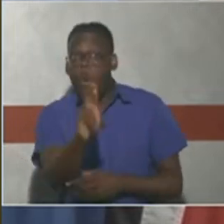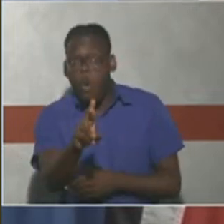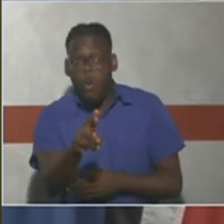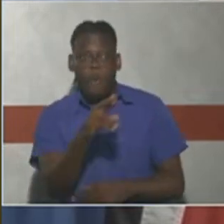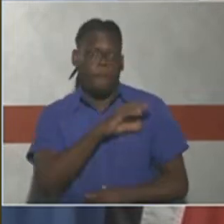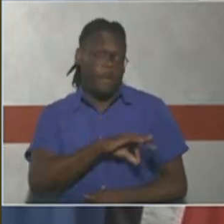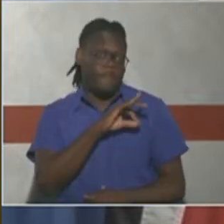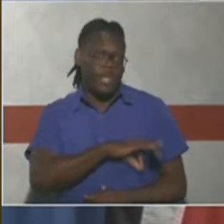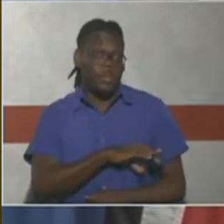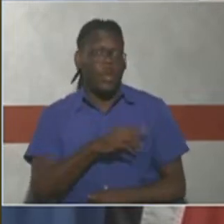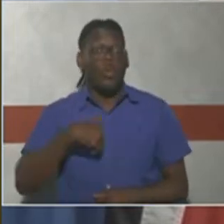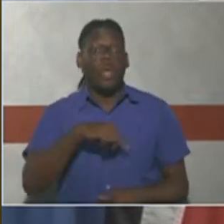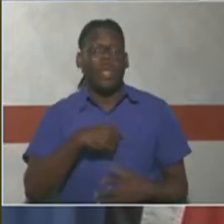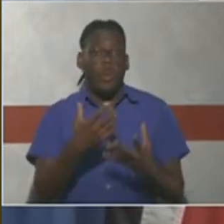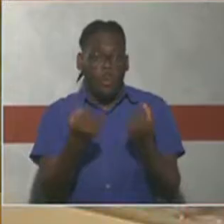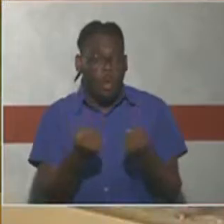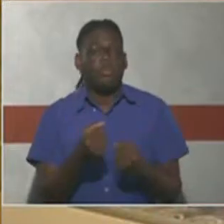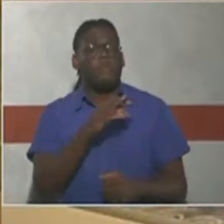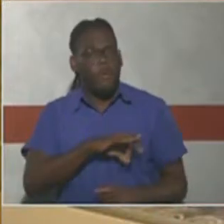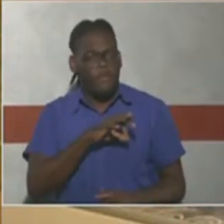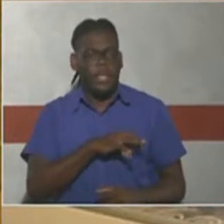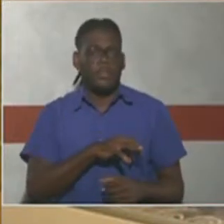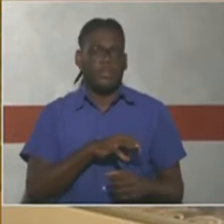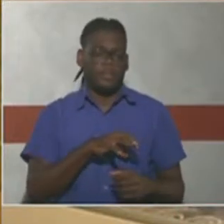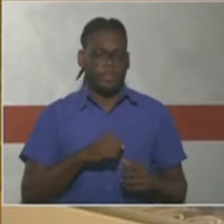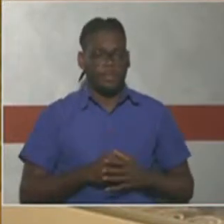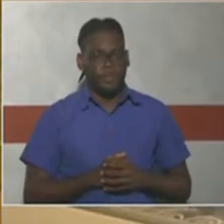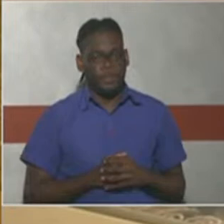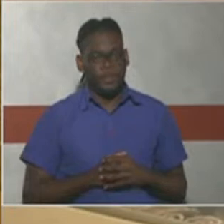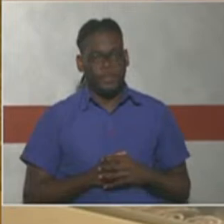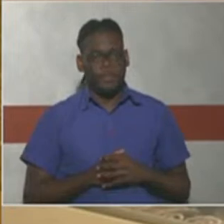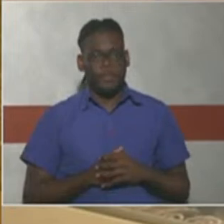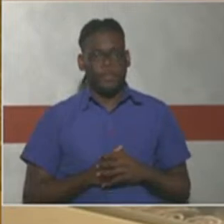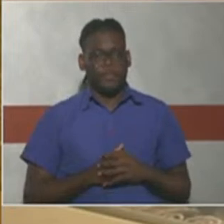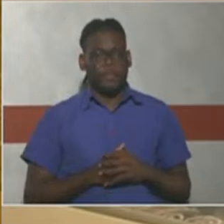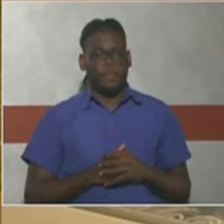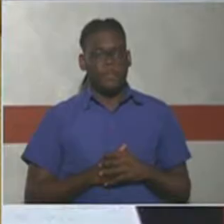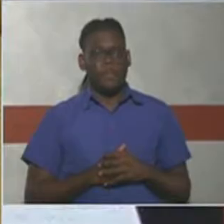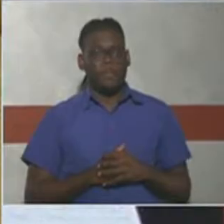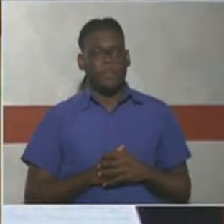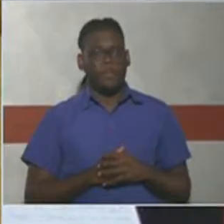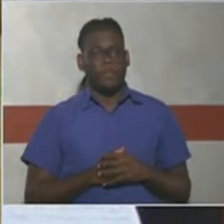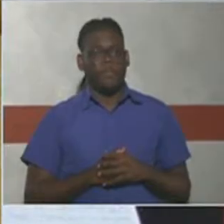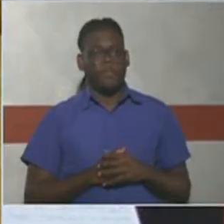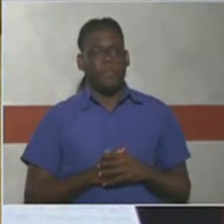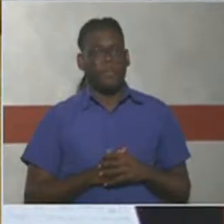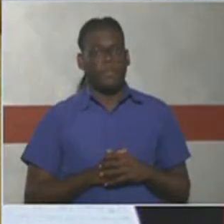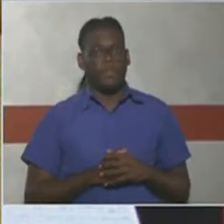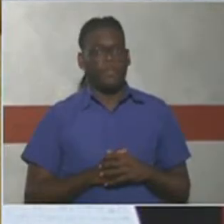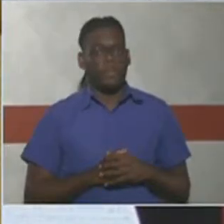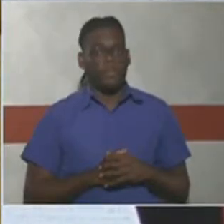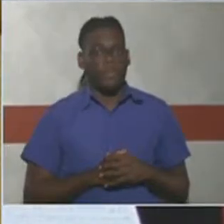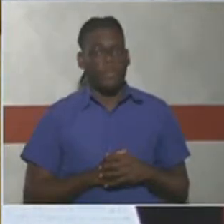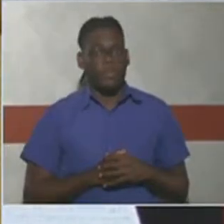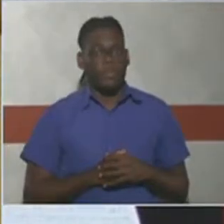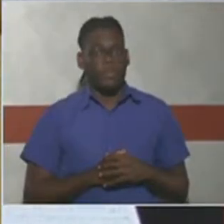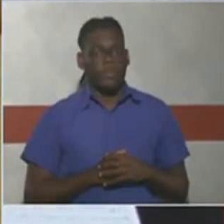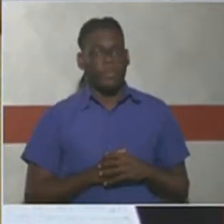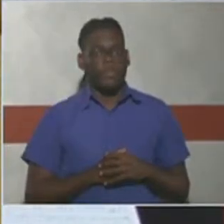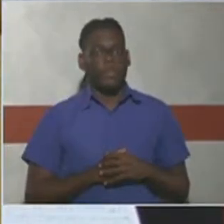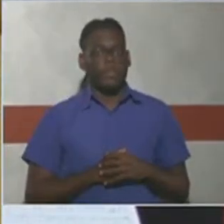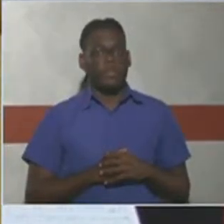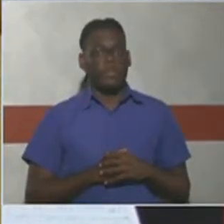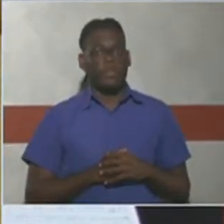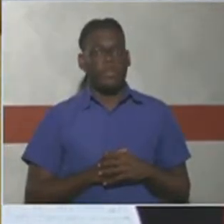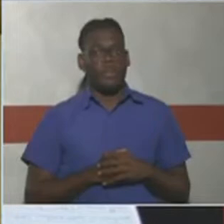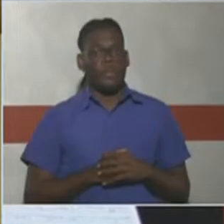operation stages. Given that Venezuela is still largely under U.S. sanctions, are there any terms that we can and cannot do, and do you fear